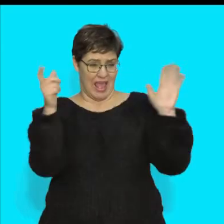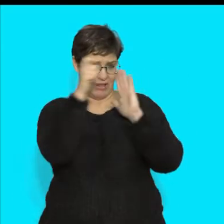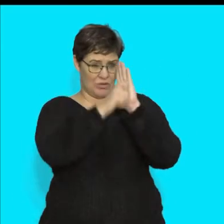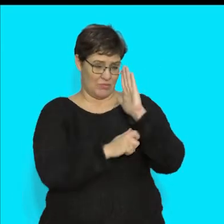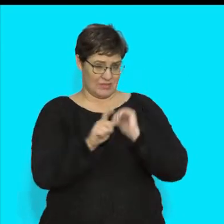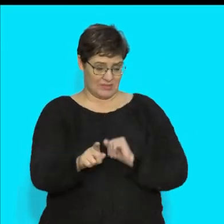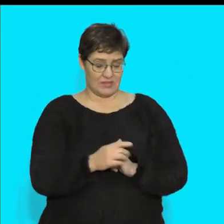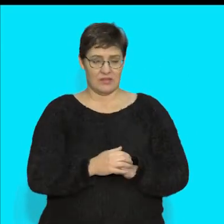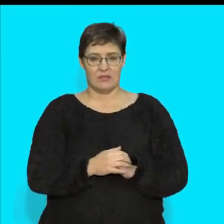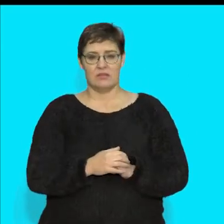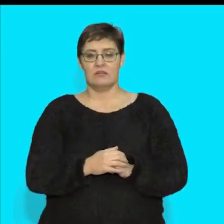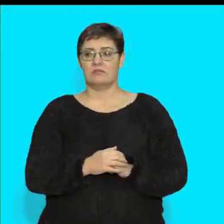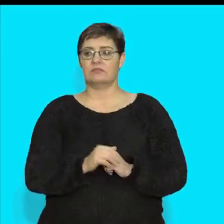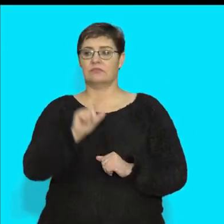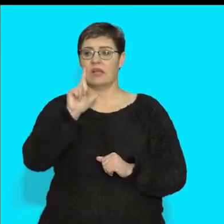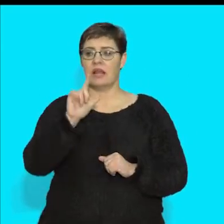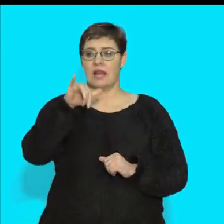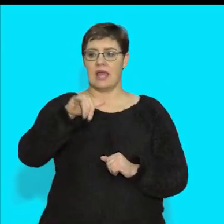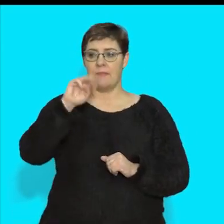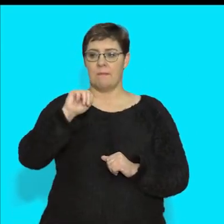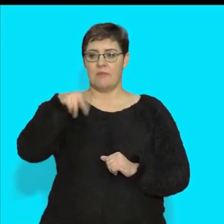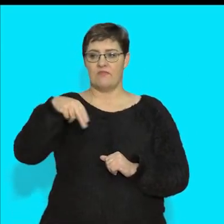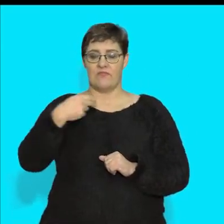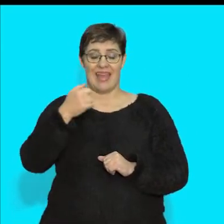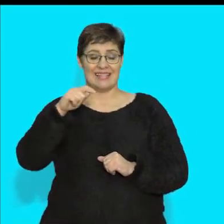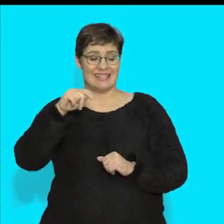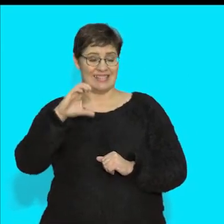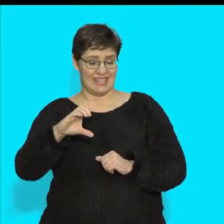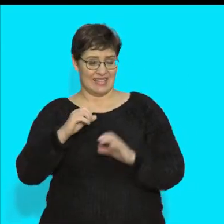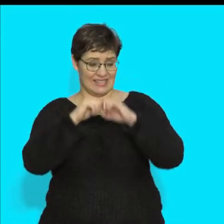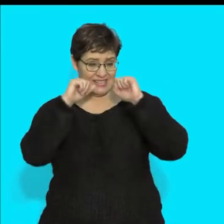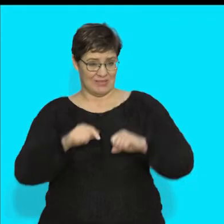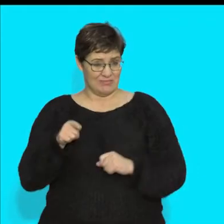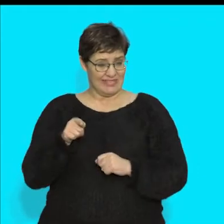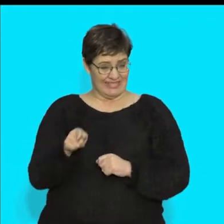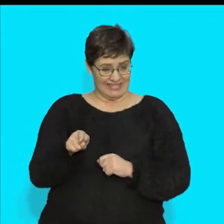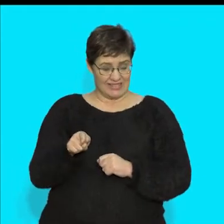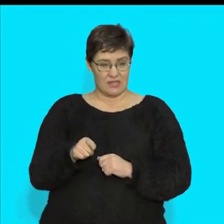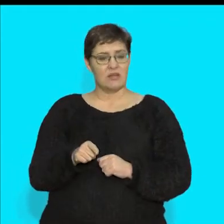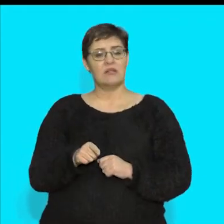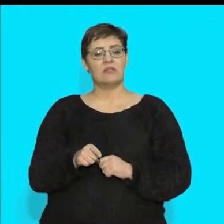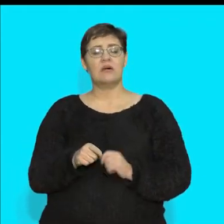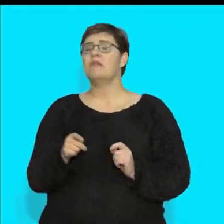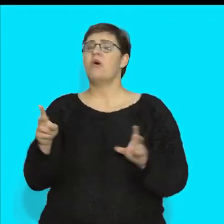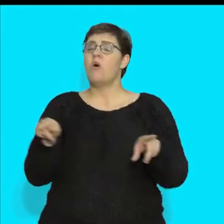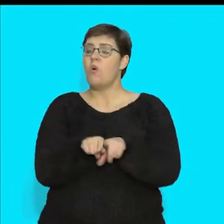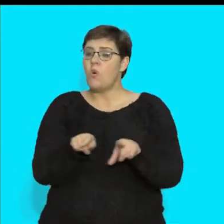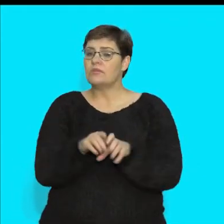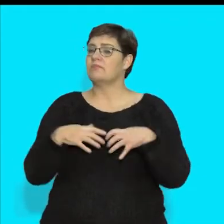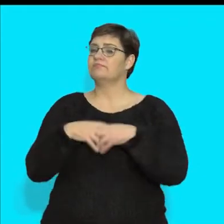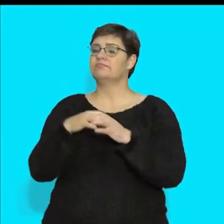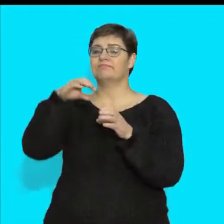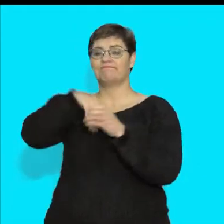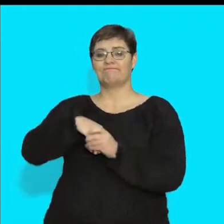right. My lymphatic system, and I'm going to show you a picture just now, right, is also made up